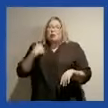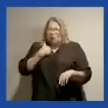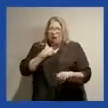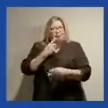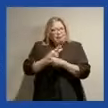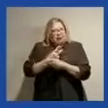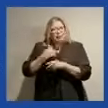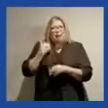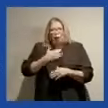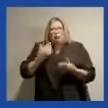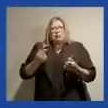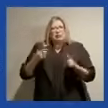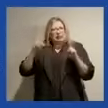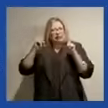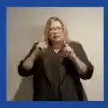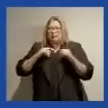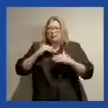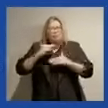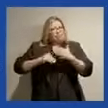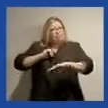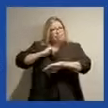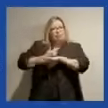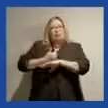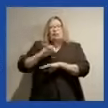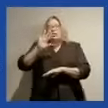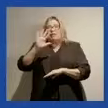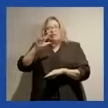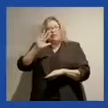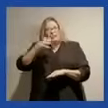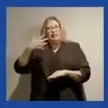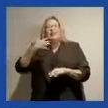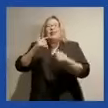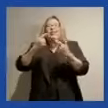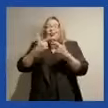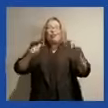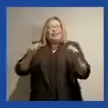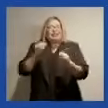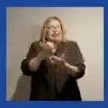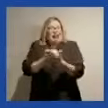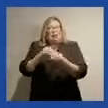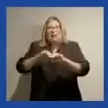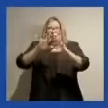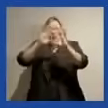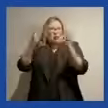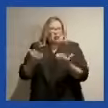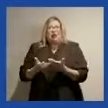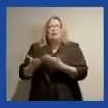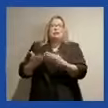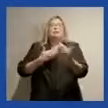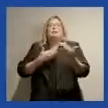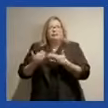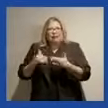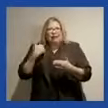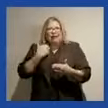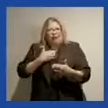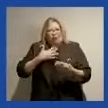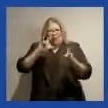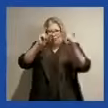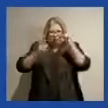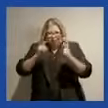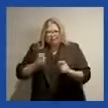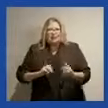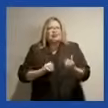success and our stature as the fifth largest economy in the world, despite all of the macroeconomic swings and